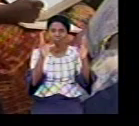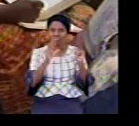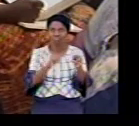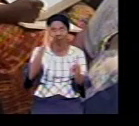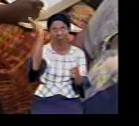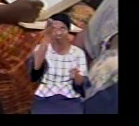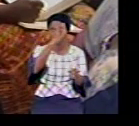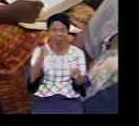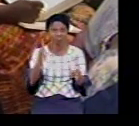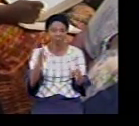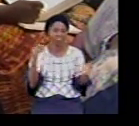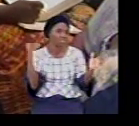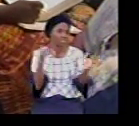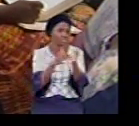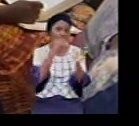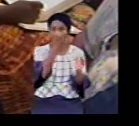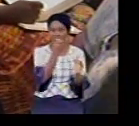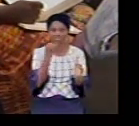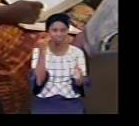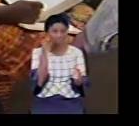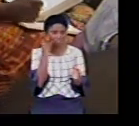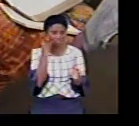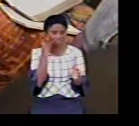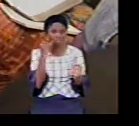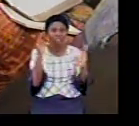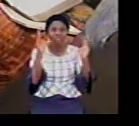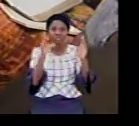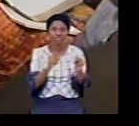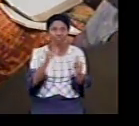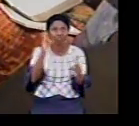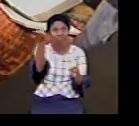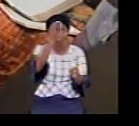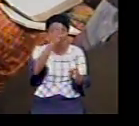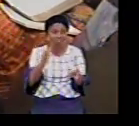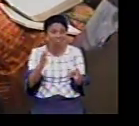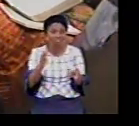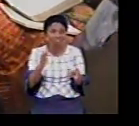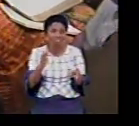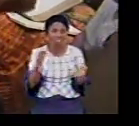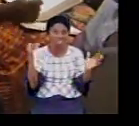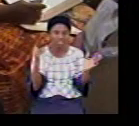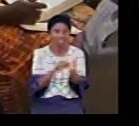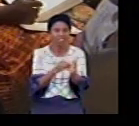Jacob. There's no enchantment against me.